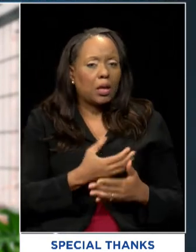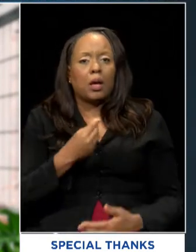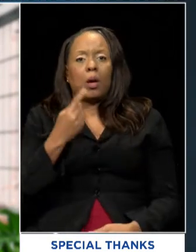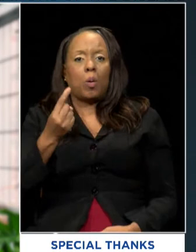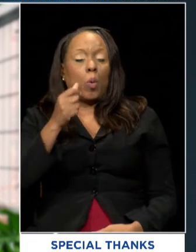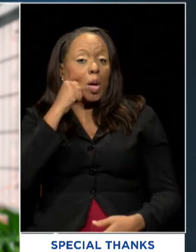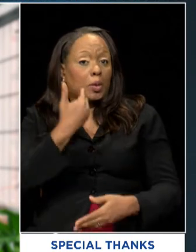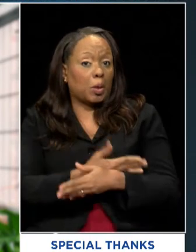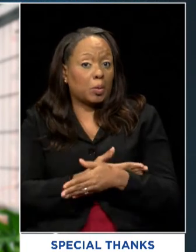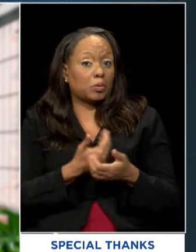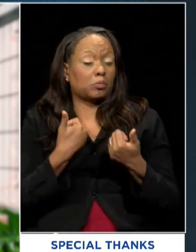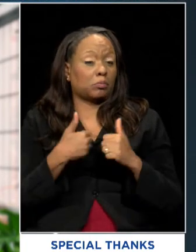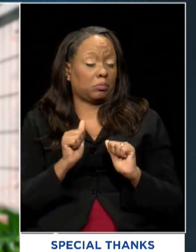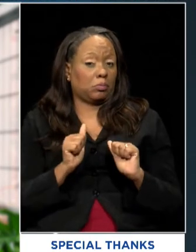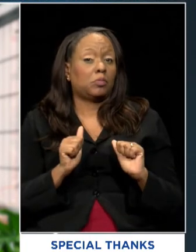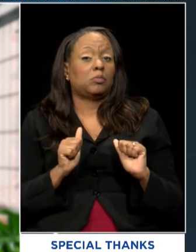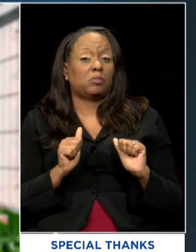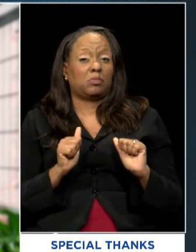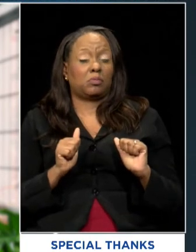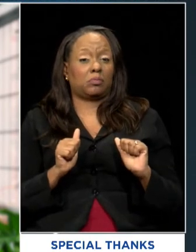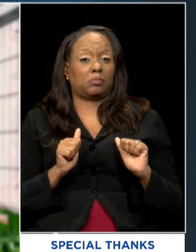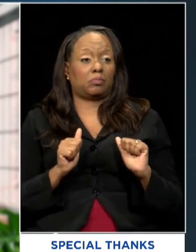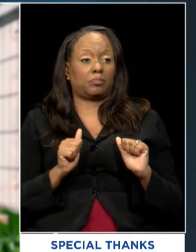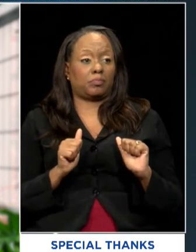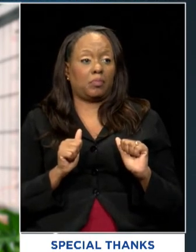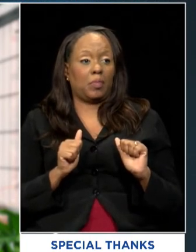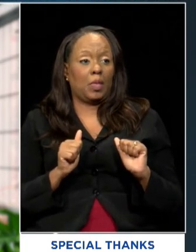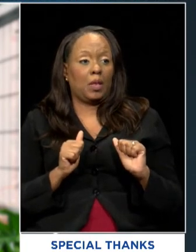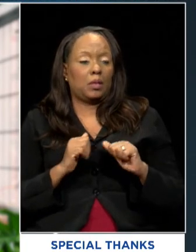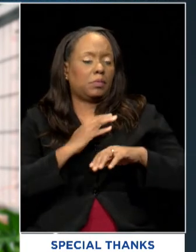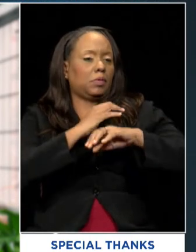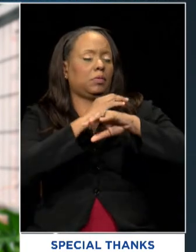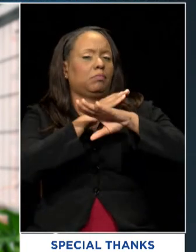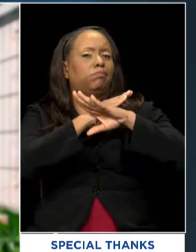is trying her best to stave any such